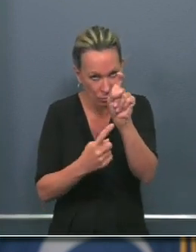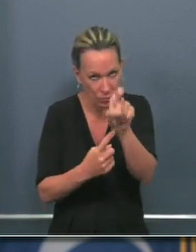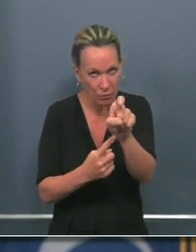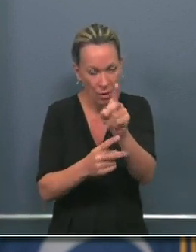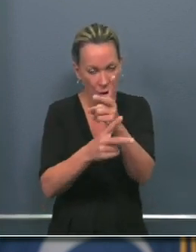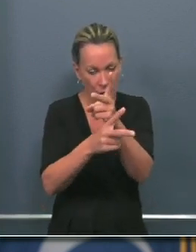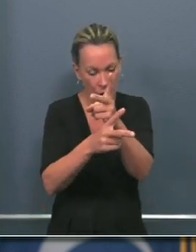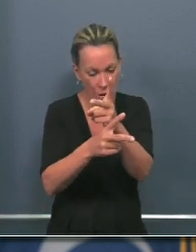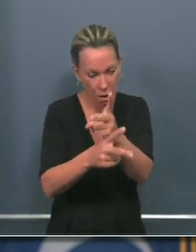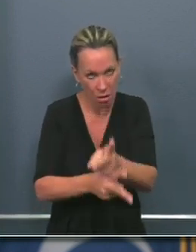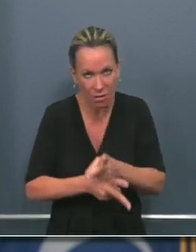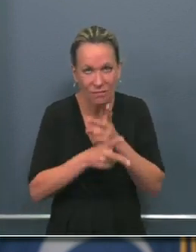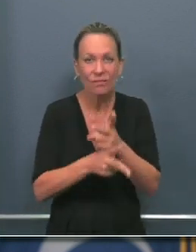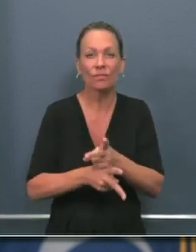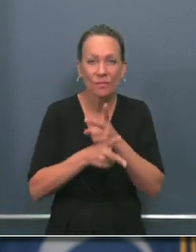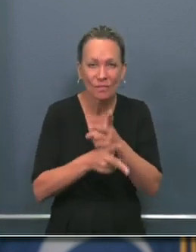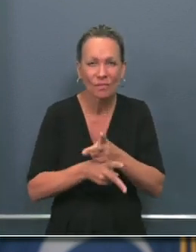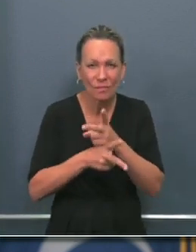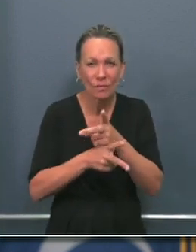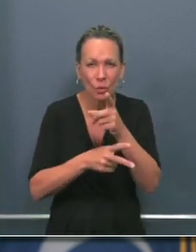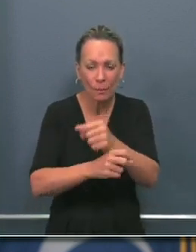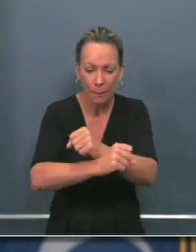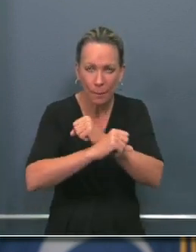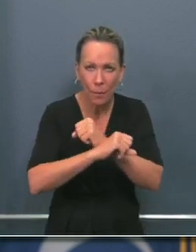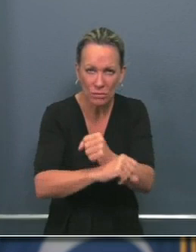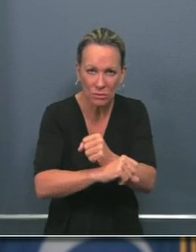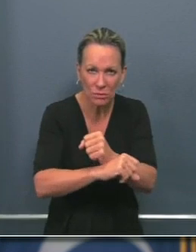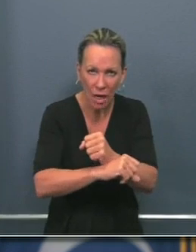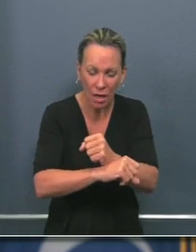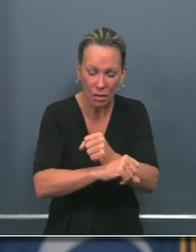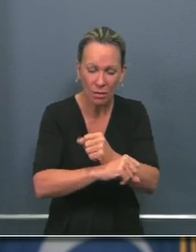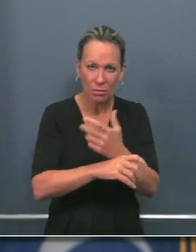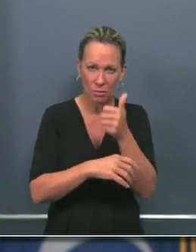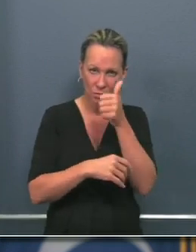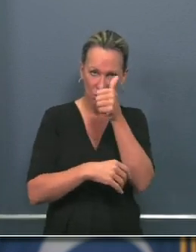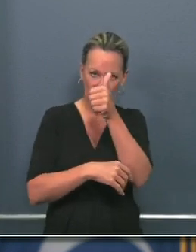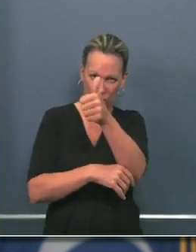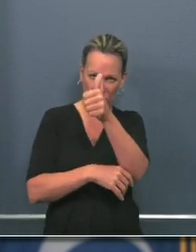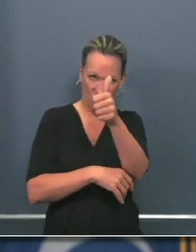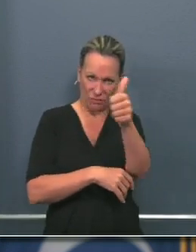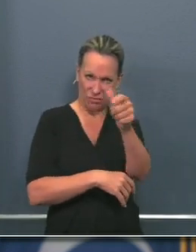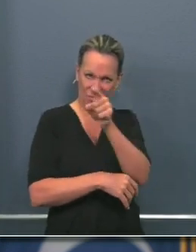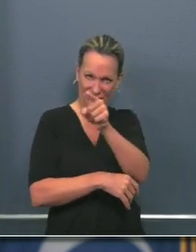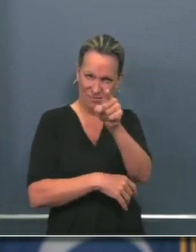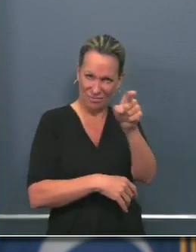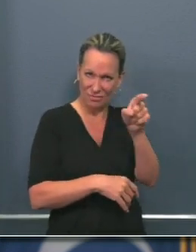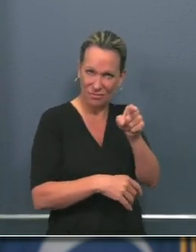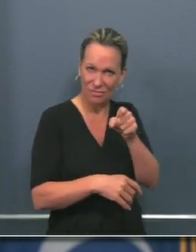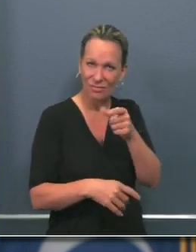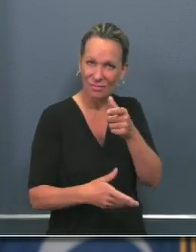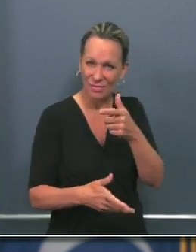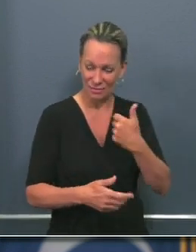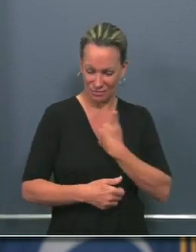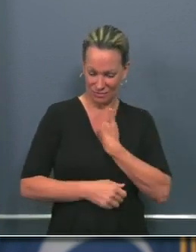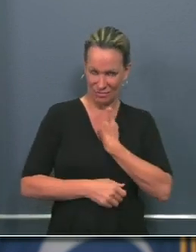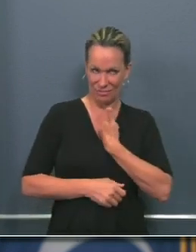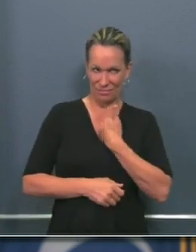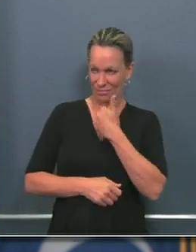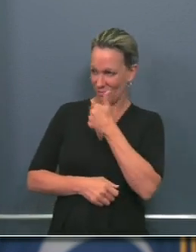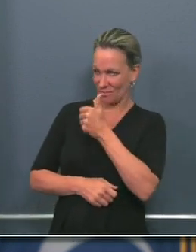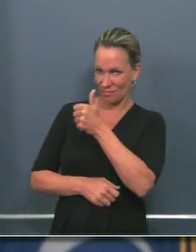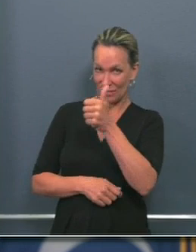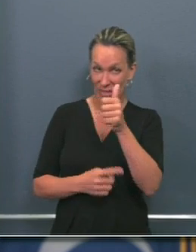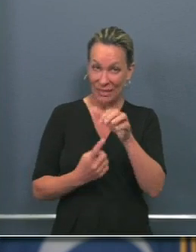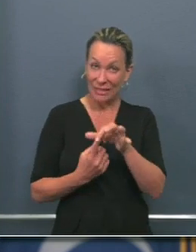others safe, not just ourselves safe, and to make sure that we're protecting the most vulnerable Californians. I want folks to know we have